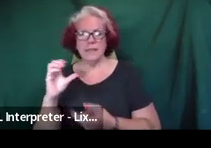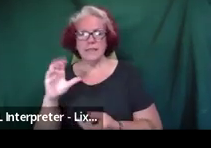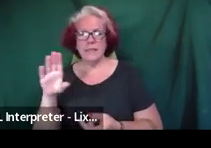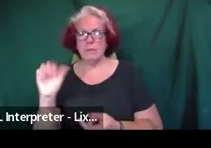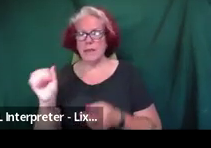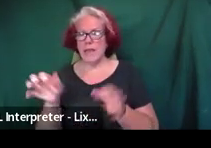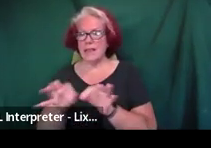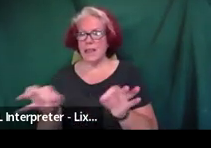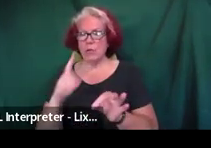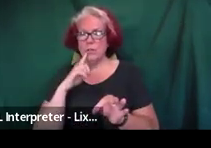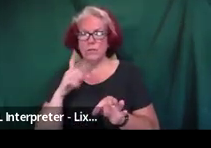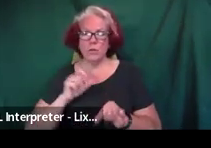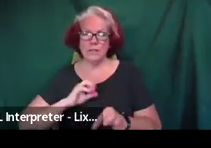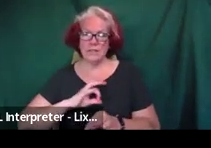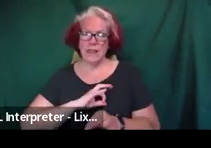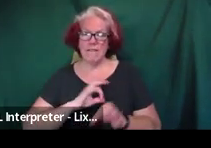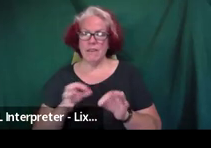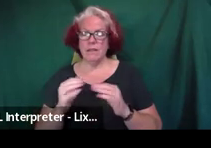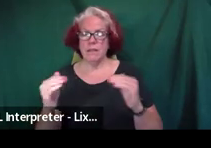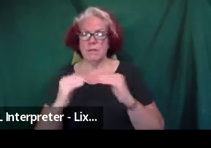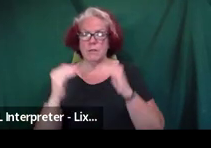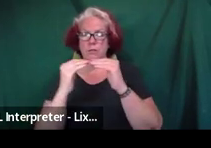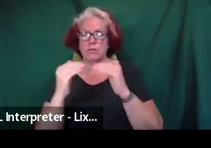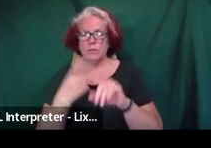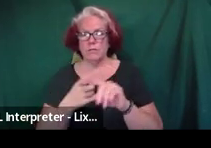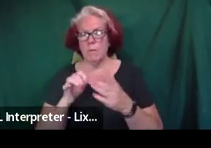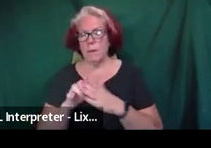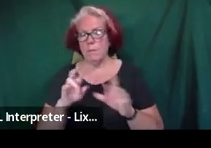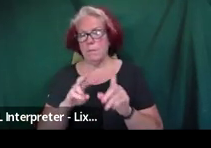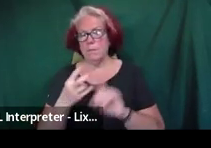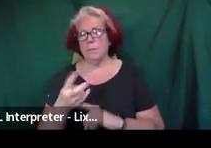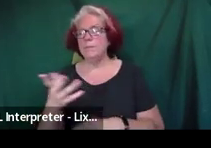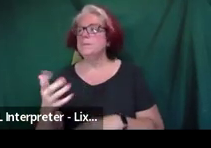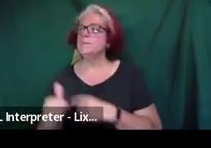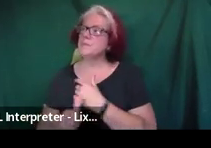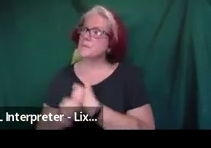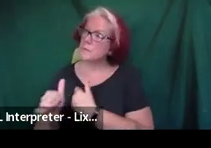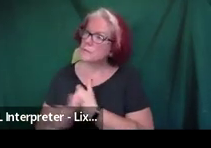for staffing levels. And so that, from that perspective, the risk